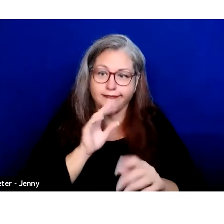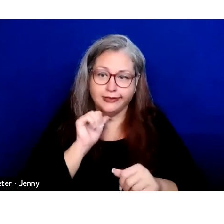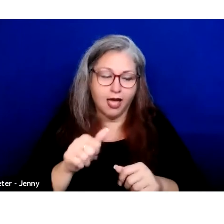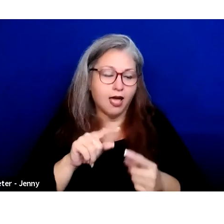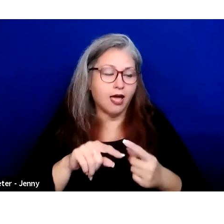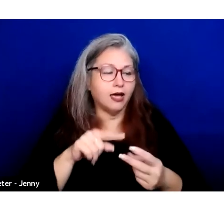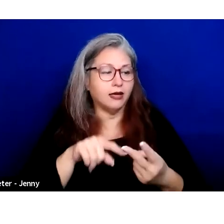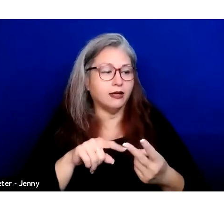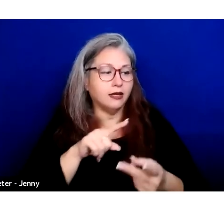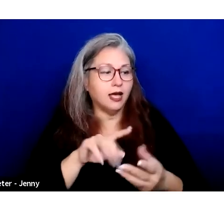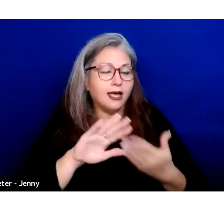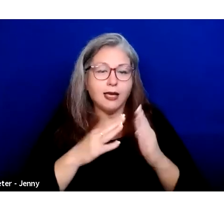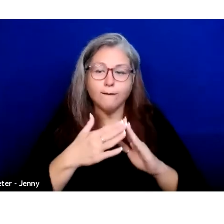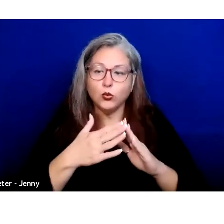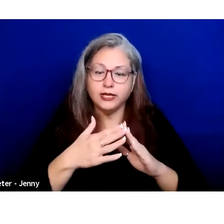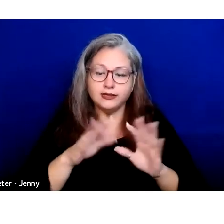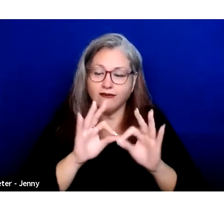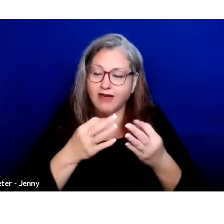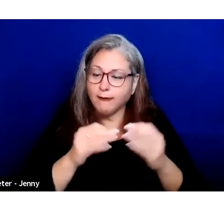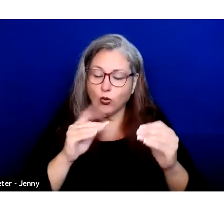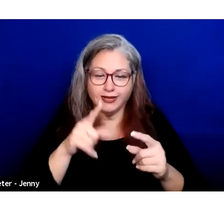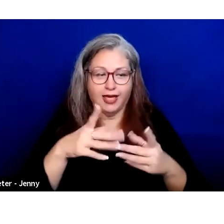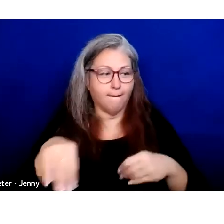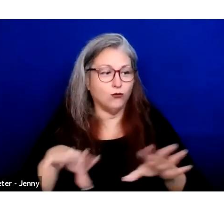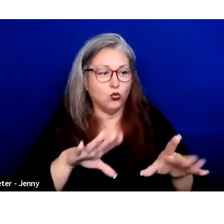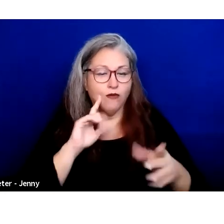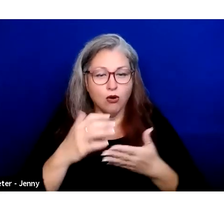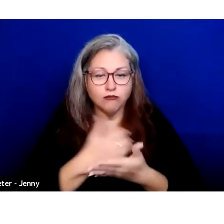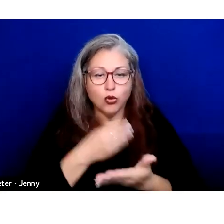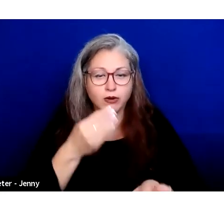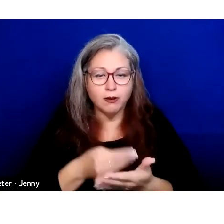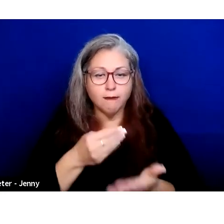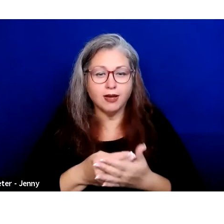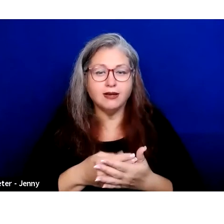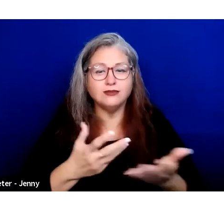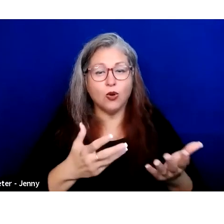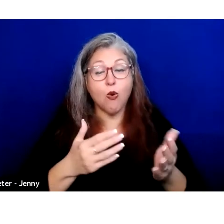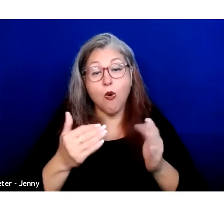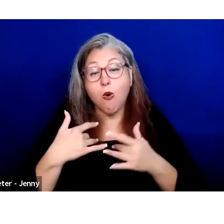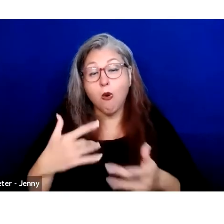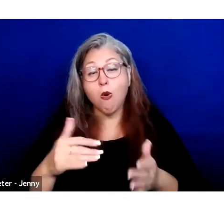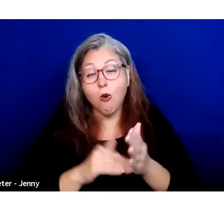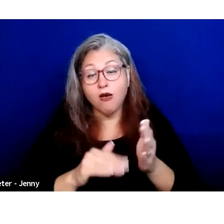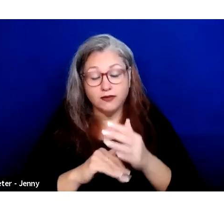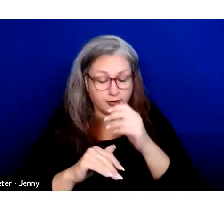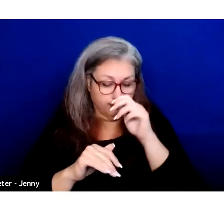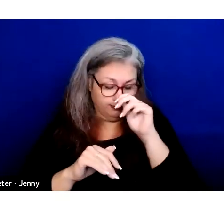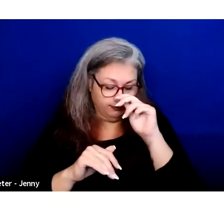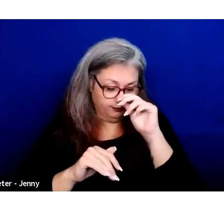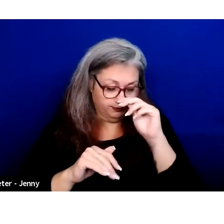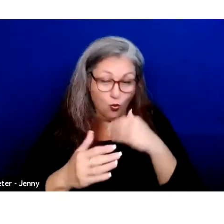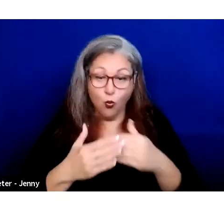have communities, that they don't have their families because they've moved away to make money, right? And so oftentimes, whether it's